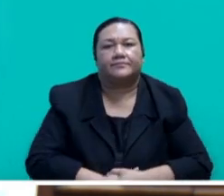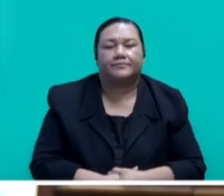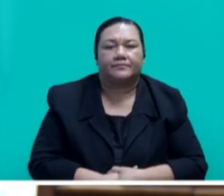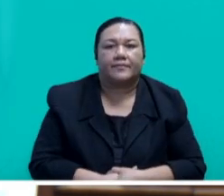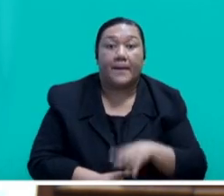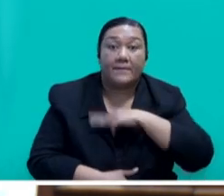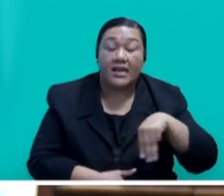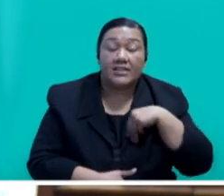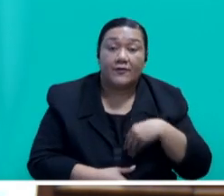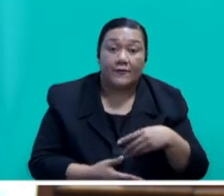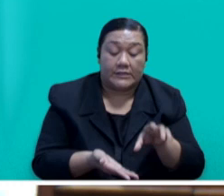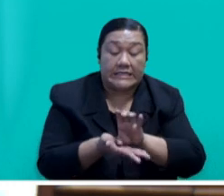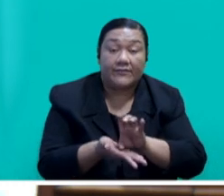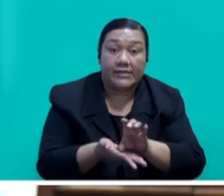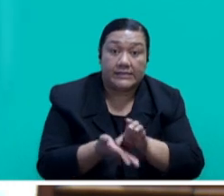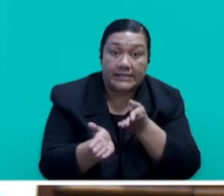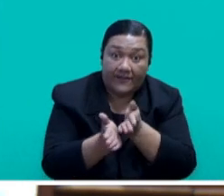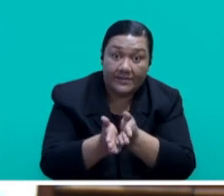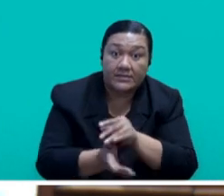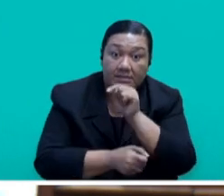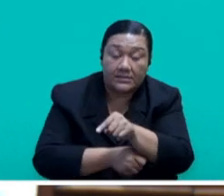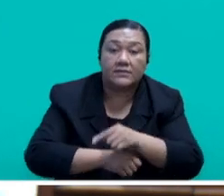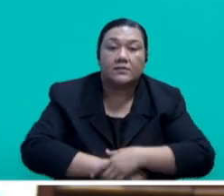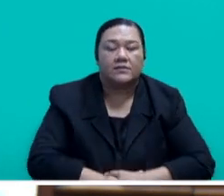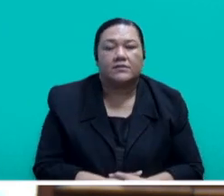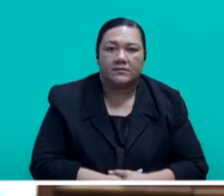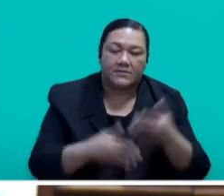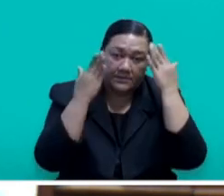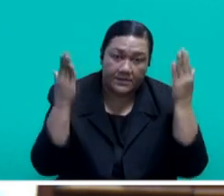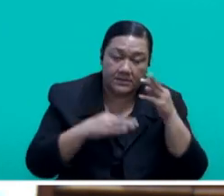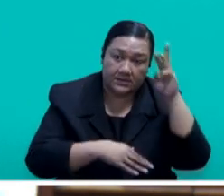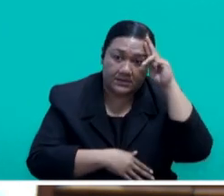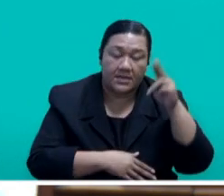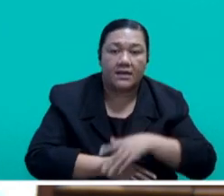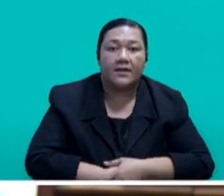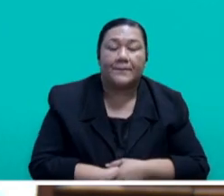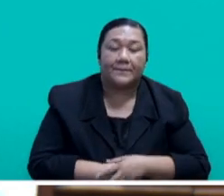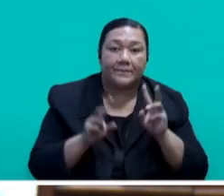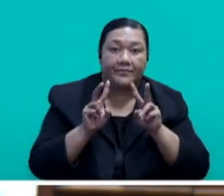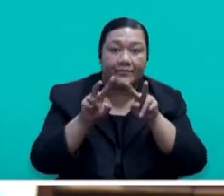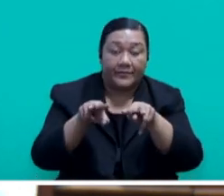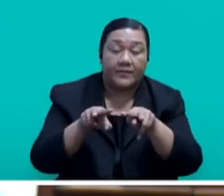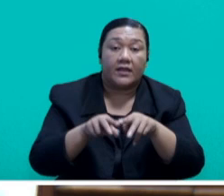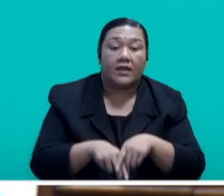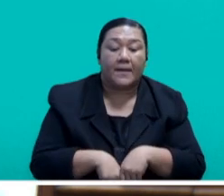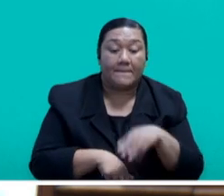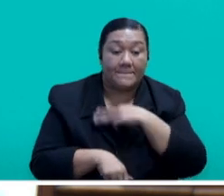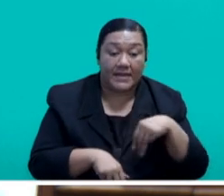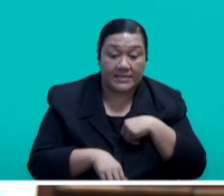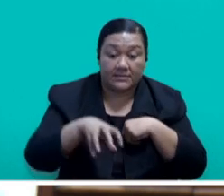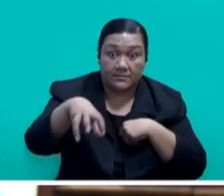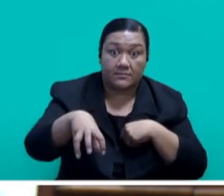Ministry of Civil Service. Mr. Speaker, sir, I now turn to the ministries under my portfolio. One of them,